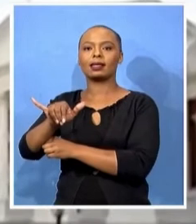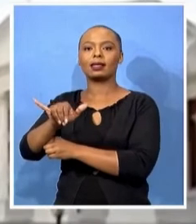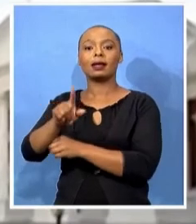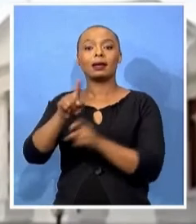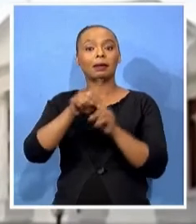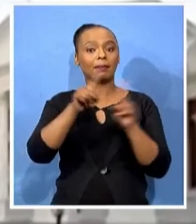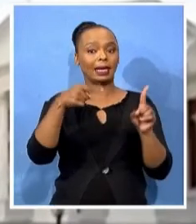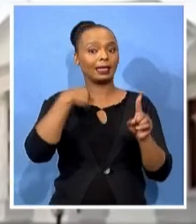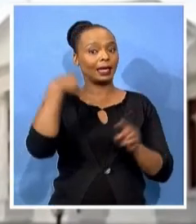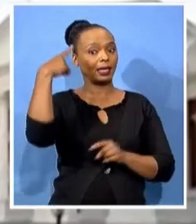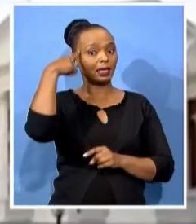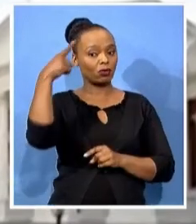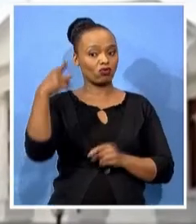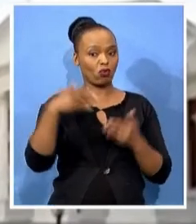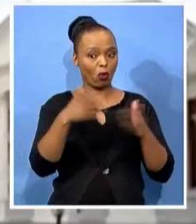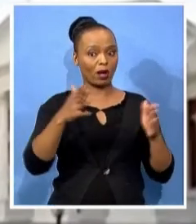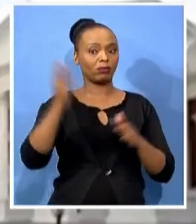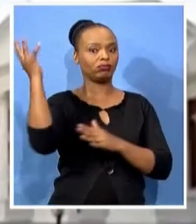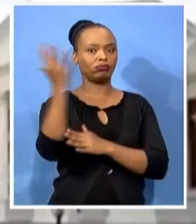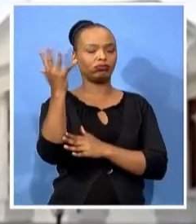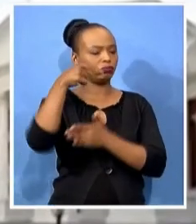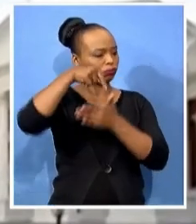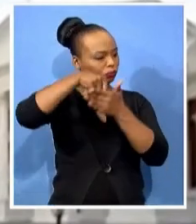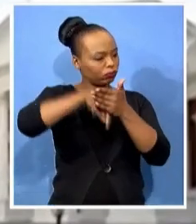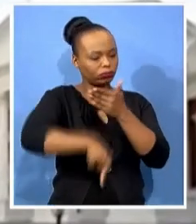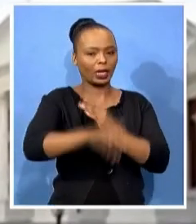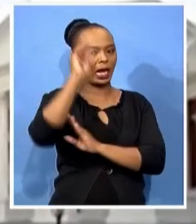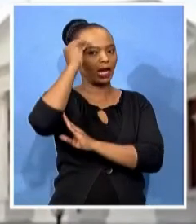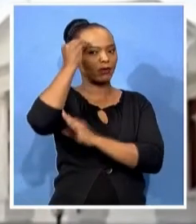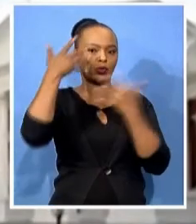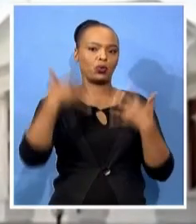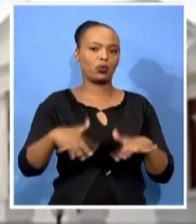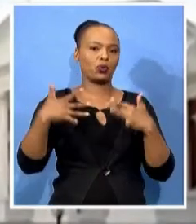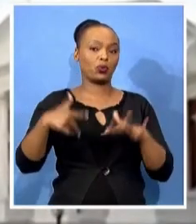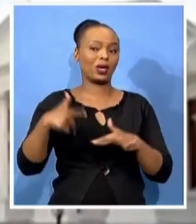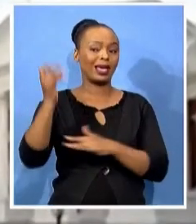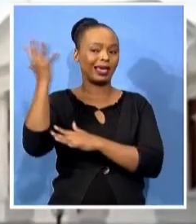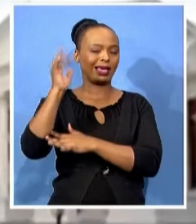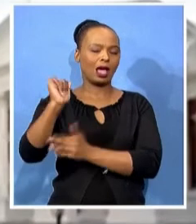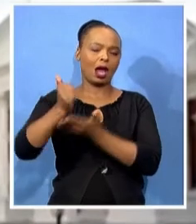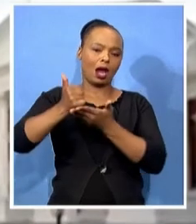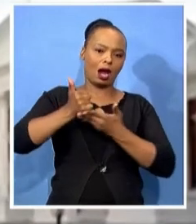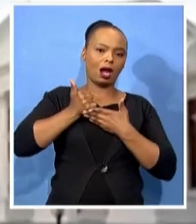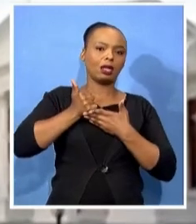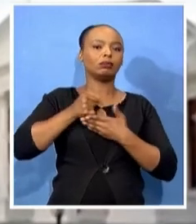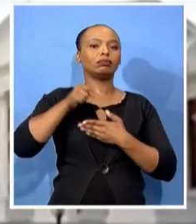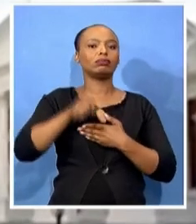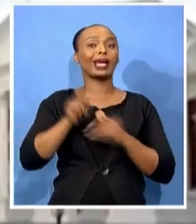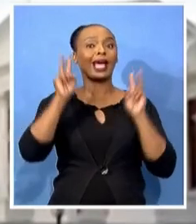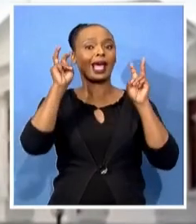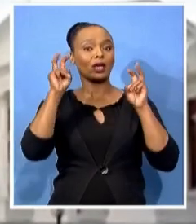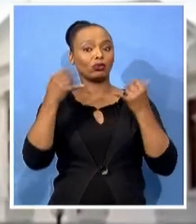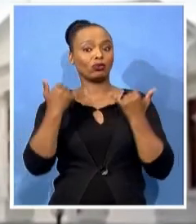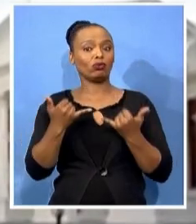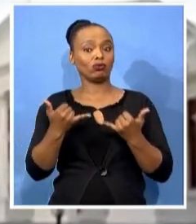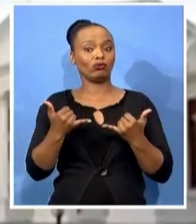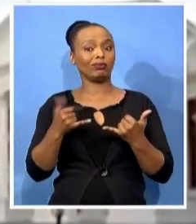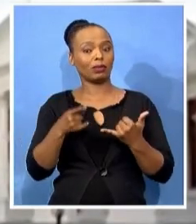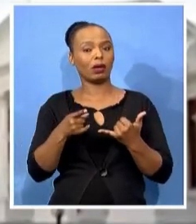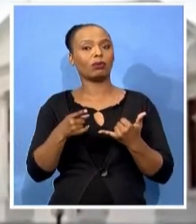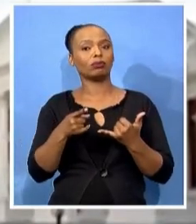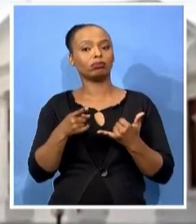detailed. They have been of great assistance on the matter that we're dealing with. We are beginning to